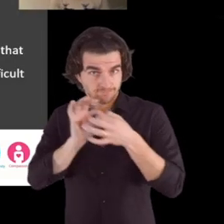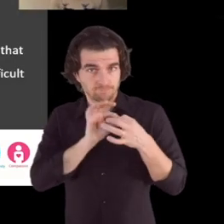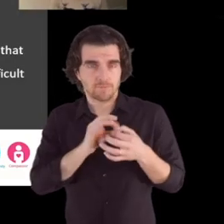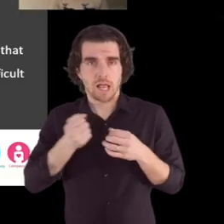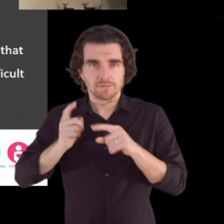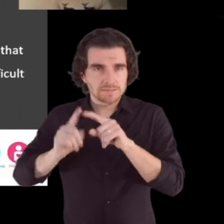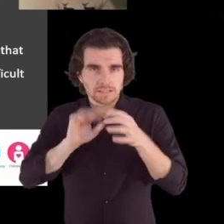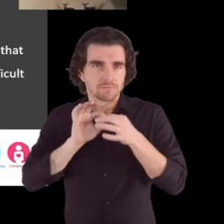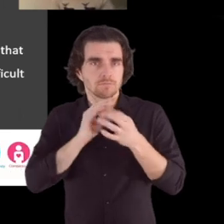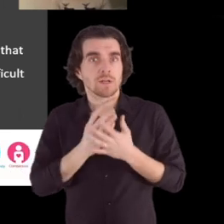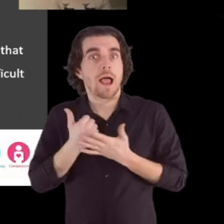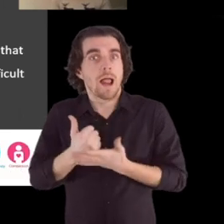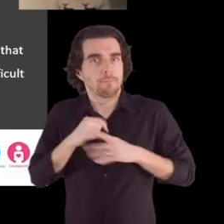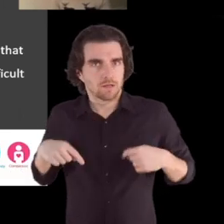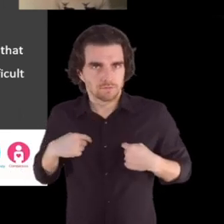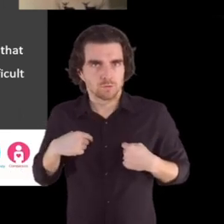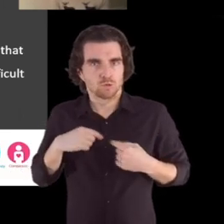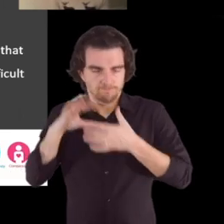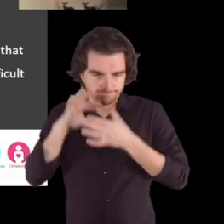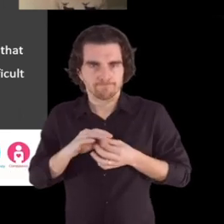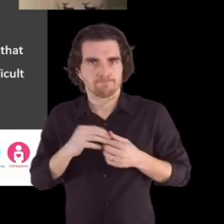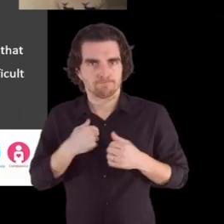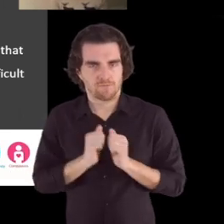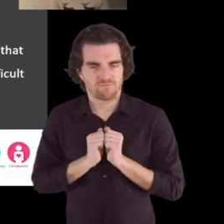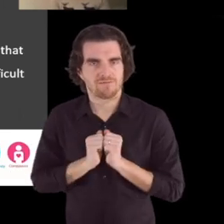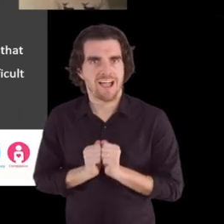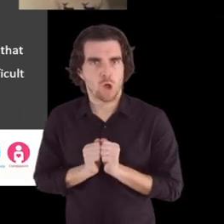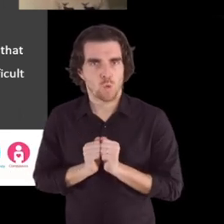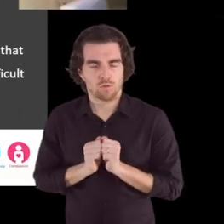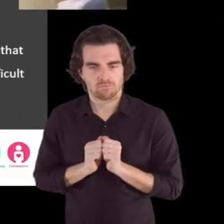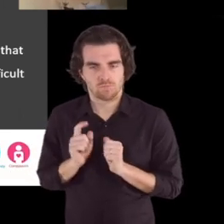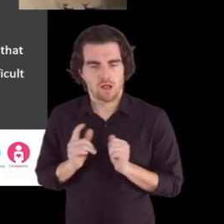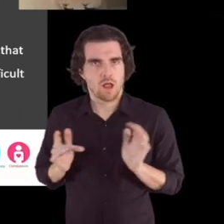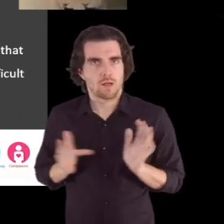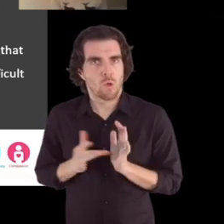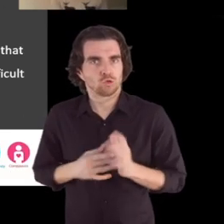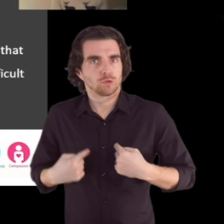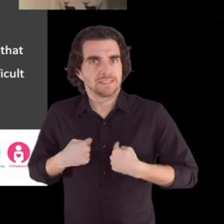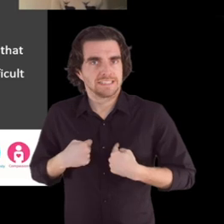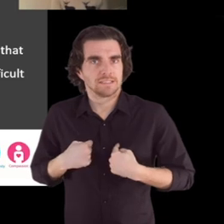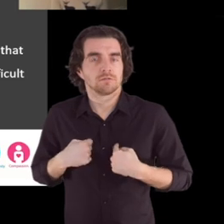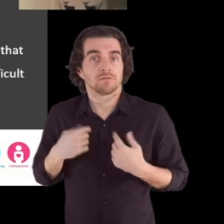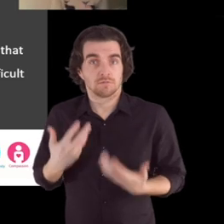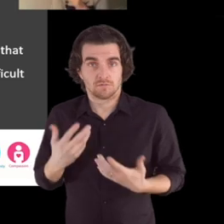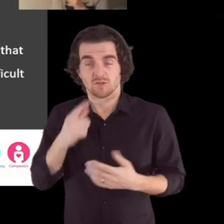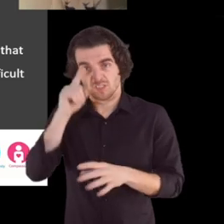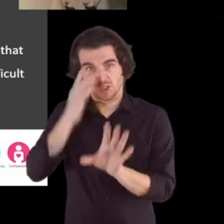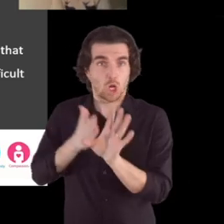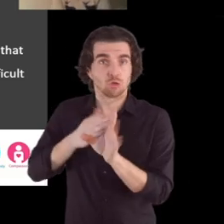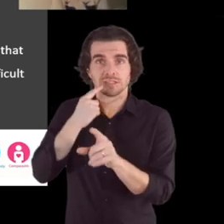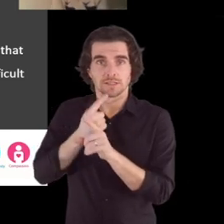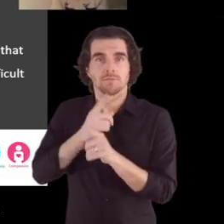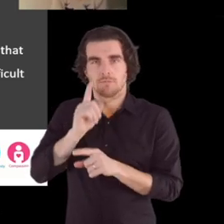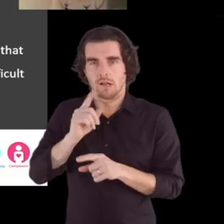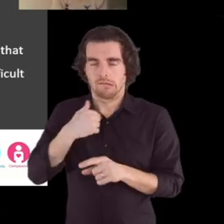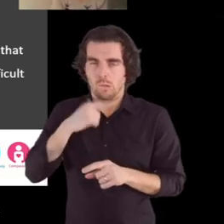Again, connecting, another form of connection, which is really important and really helpful, is connecting with our values. Now, I know you're probably thinking at this stage, okay, here we go.